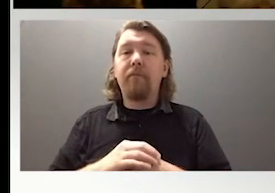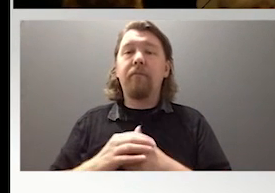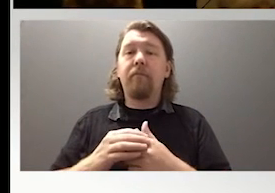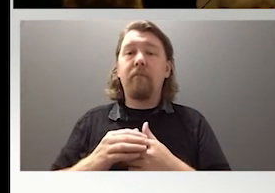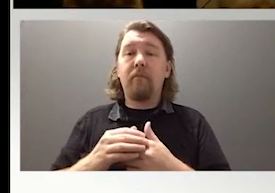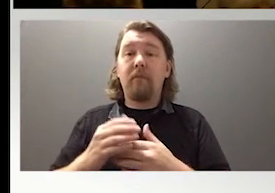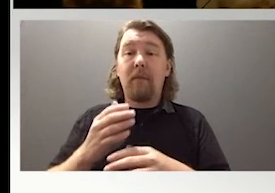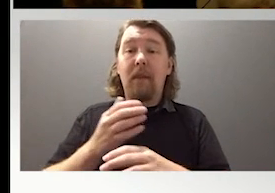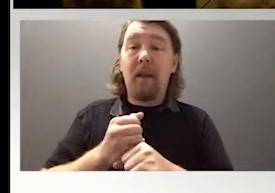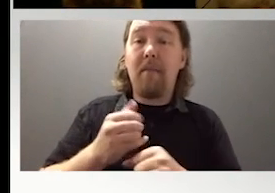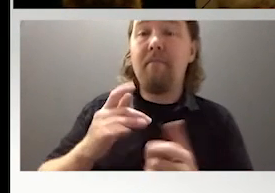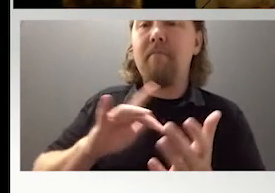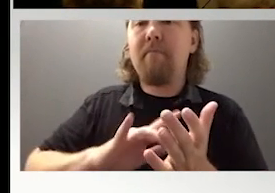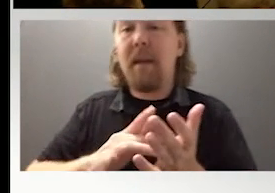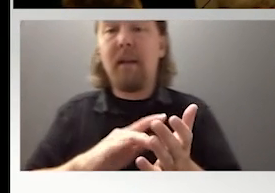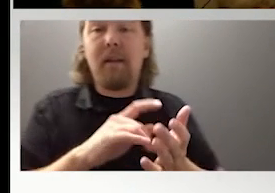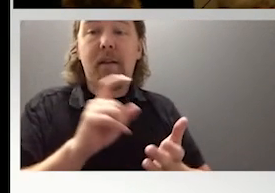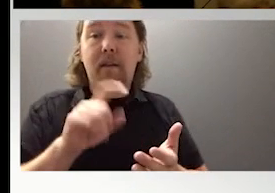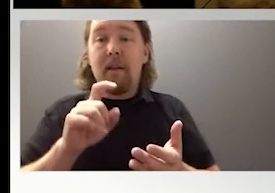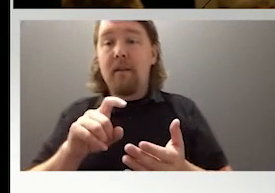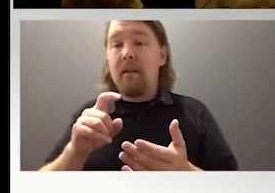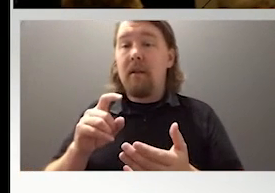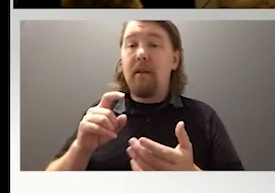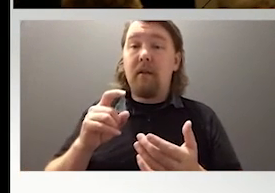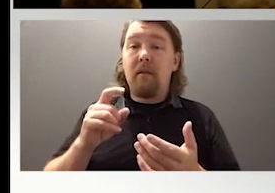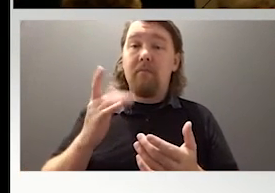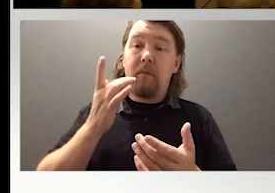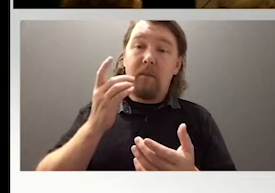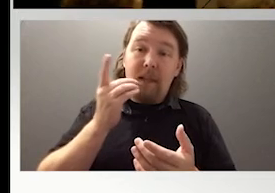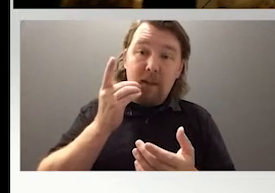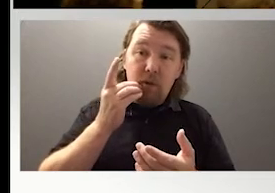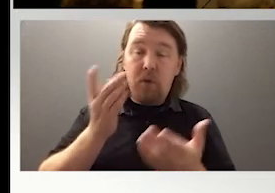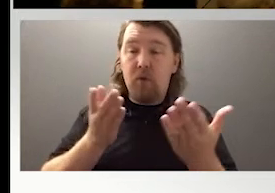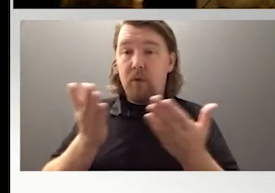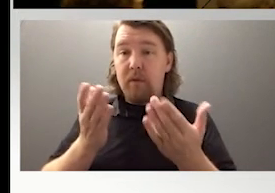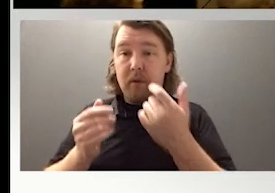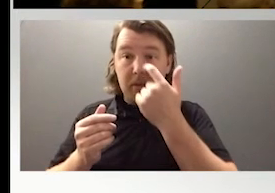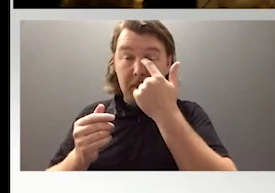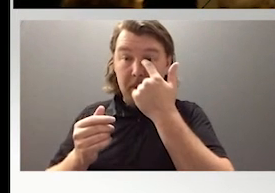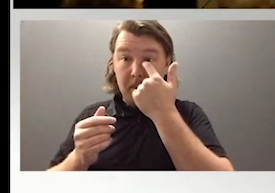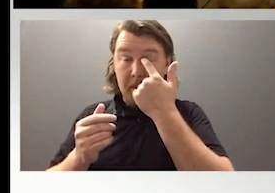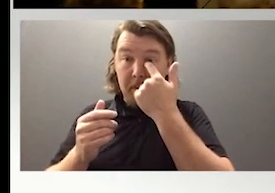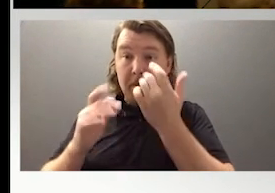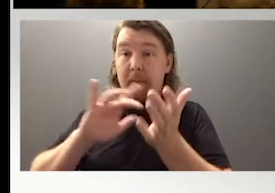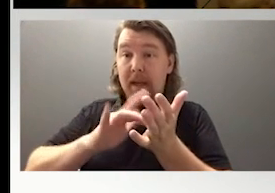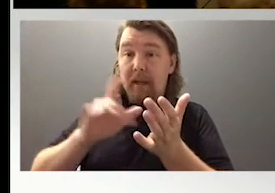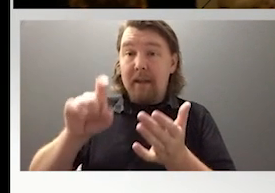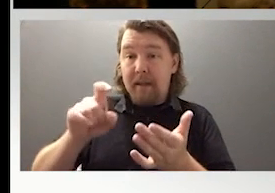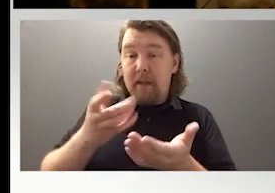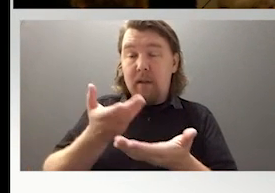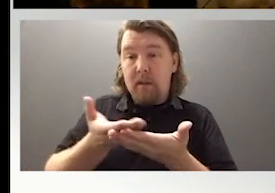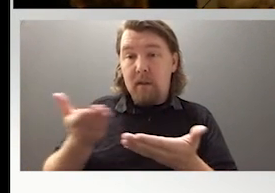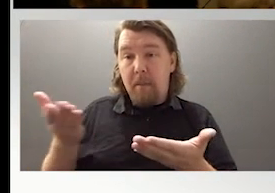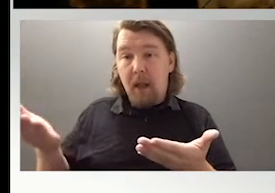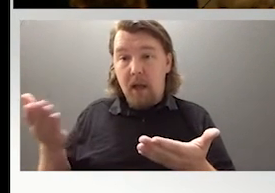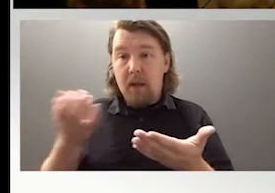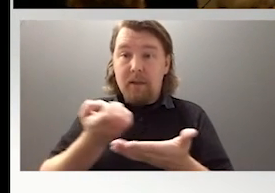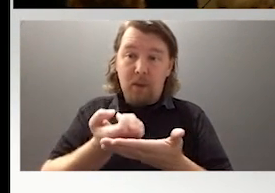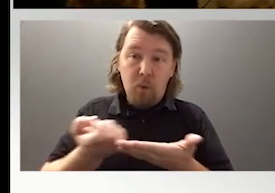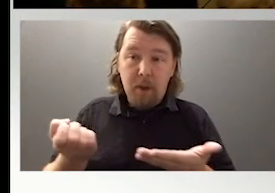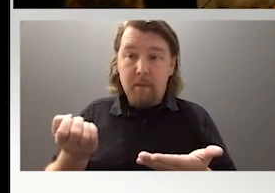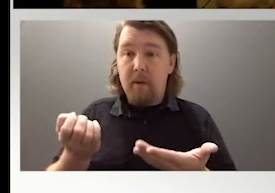Also to receive medically necessary medical and dental services, receive medically necessary supplies